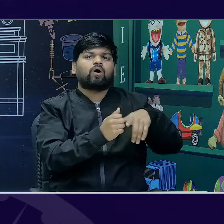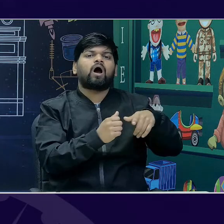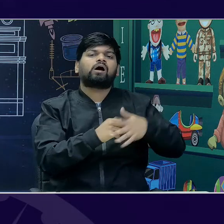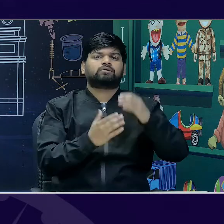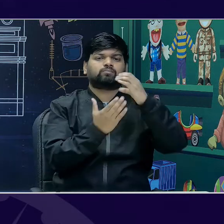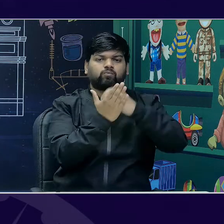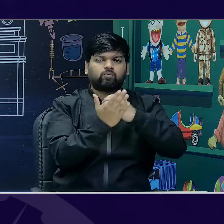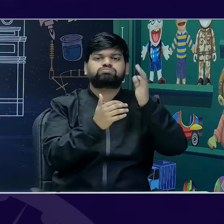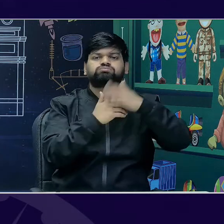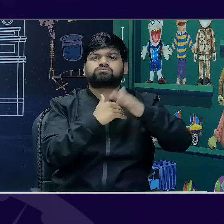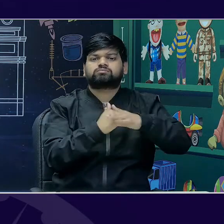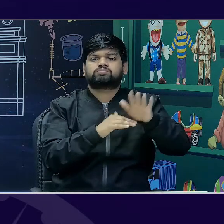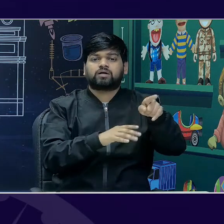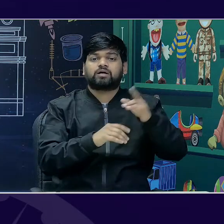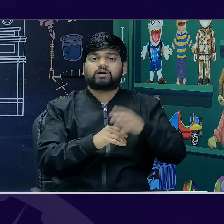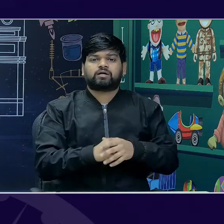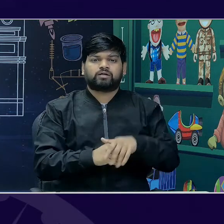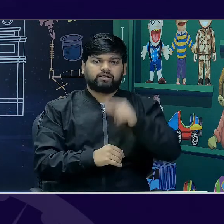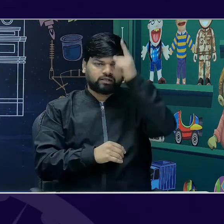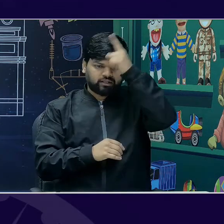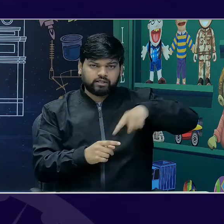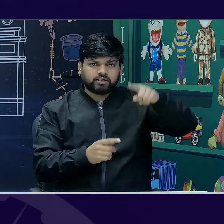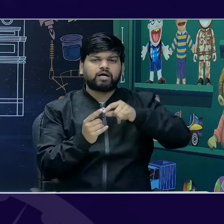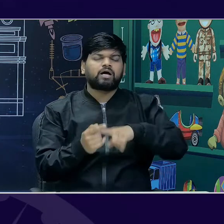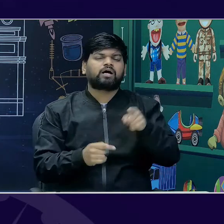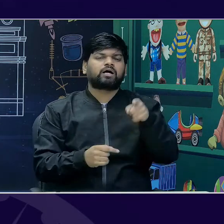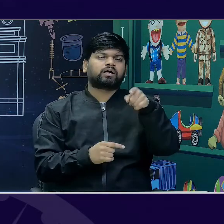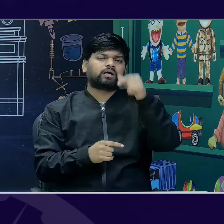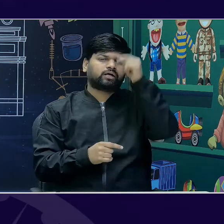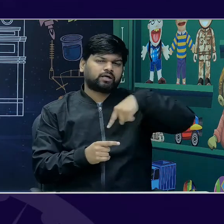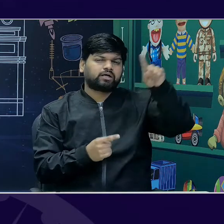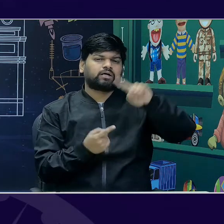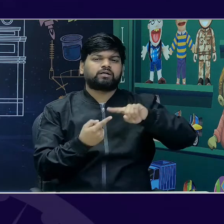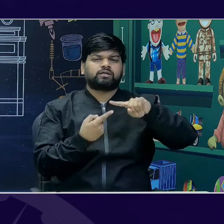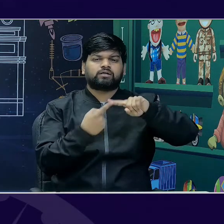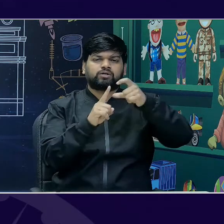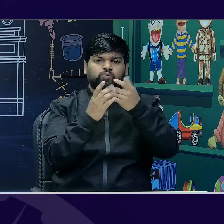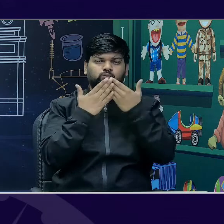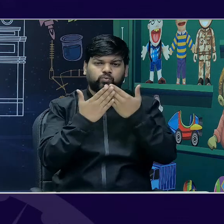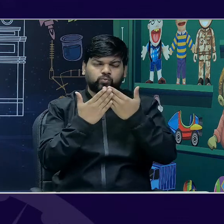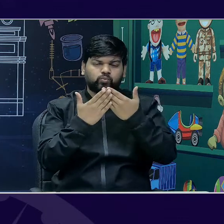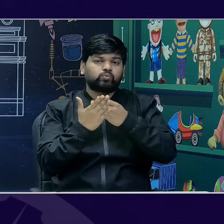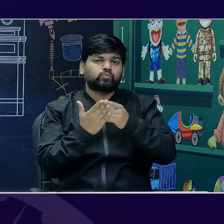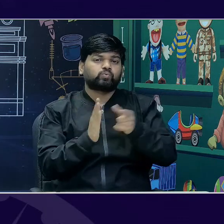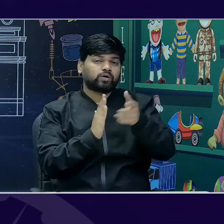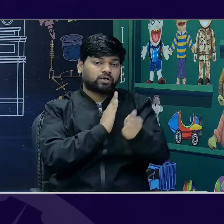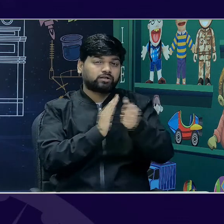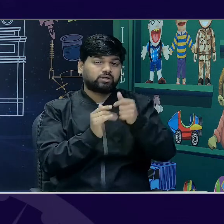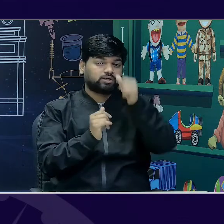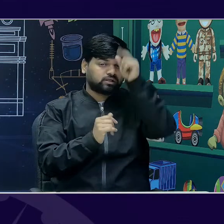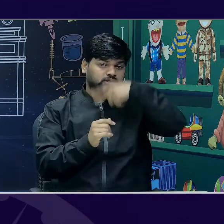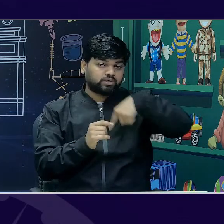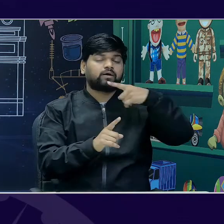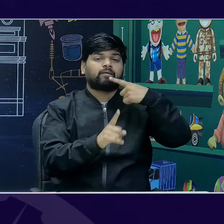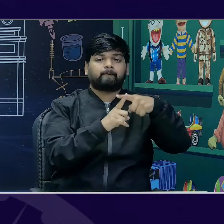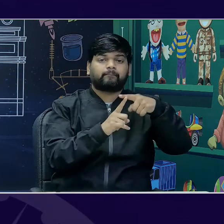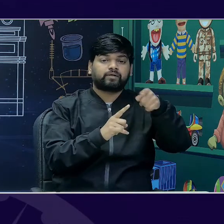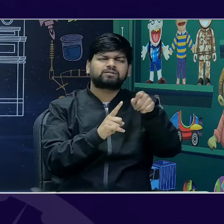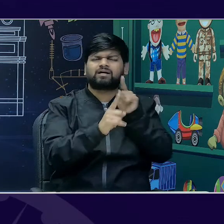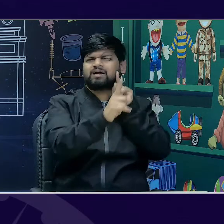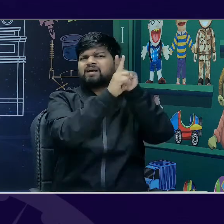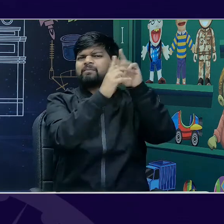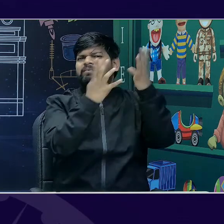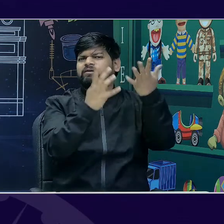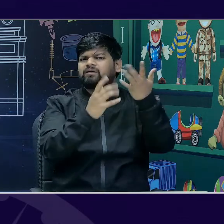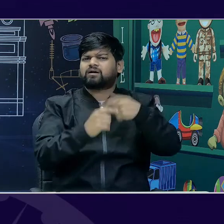of Education, Government of India, to promote arts and education and also to highlight and showcase the artistic talent of